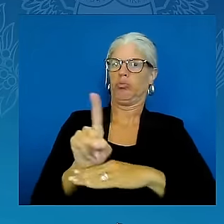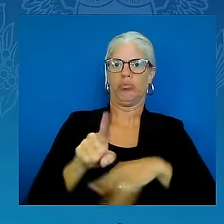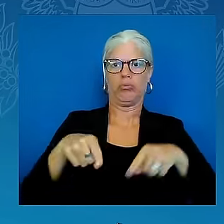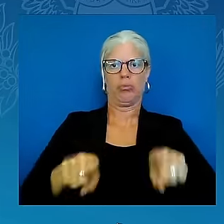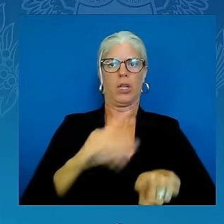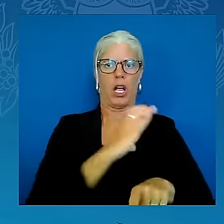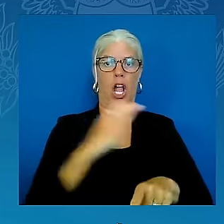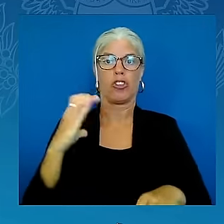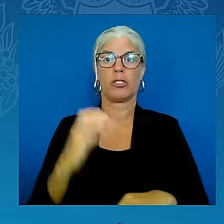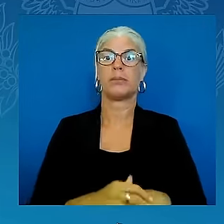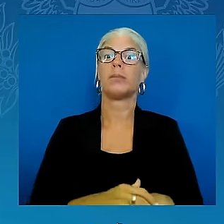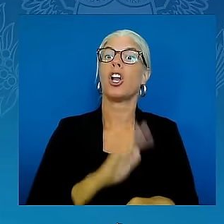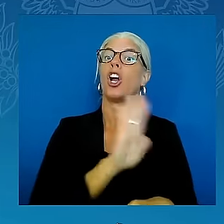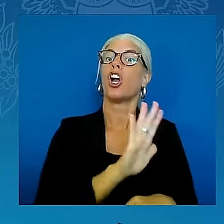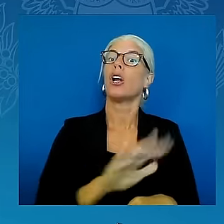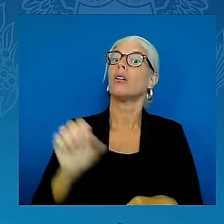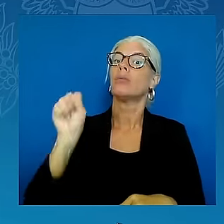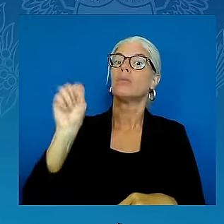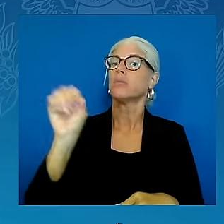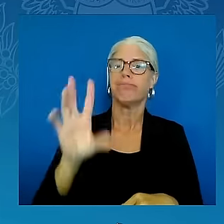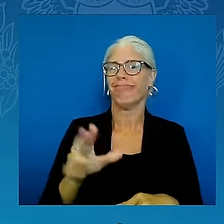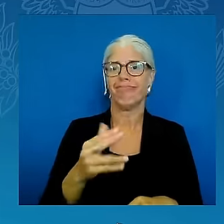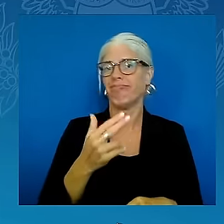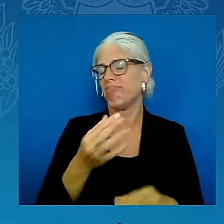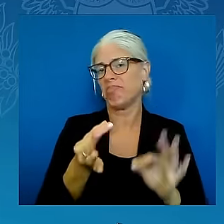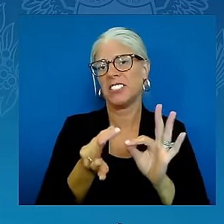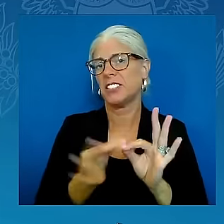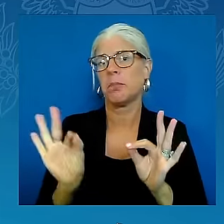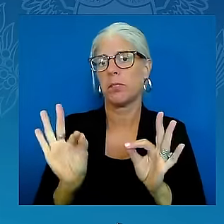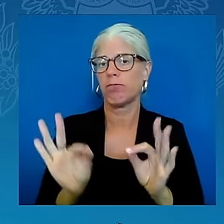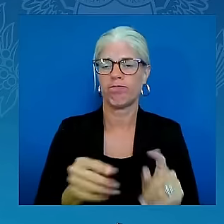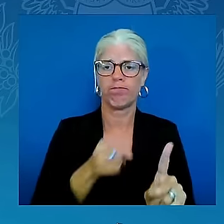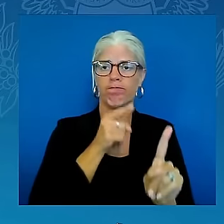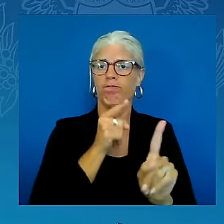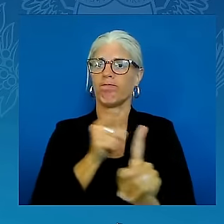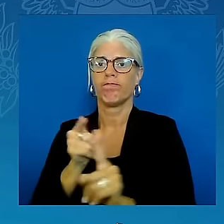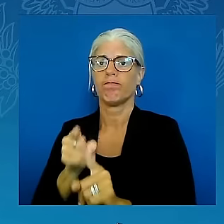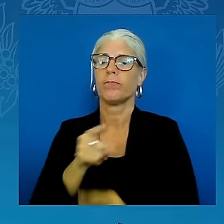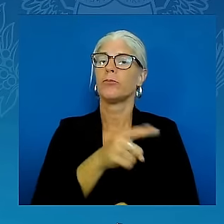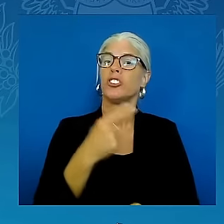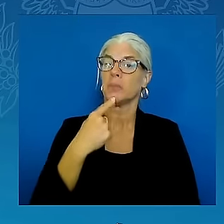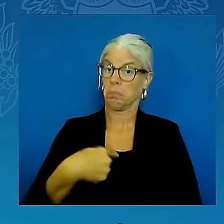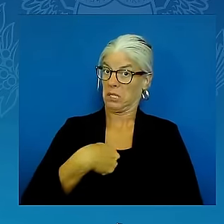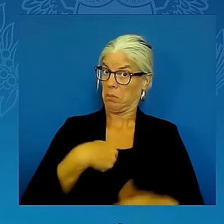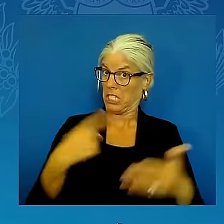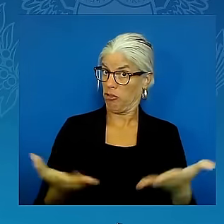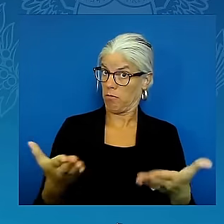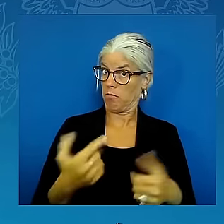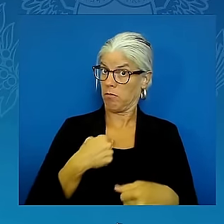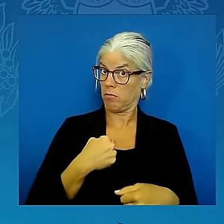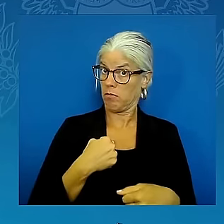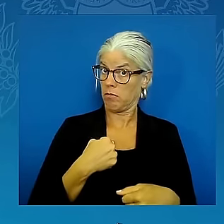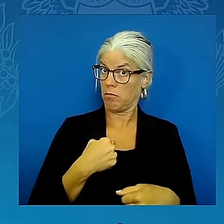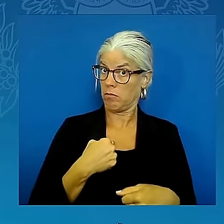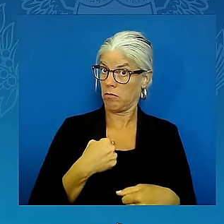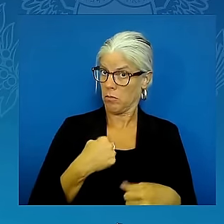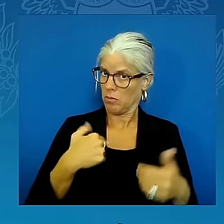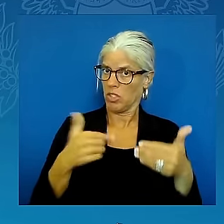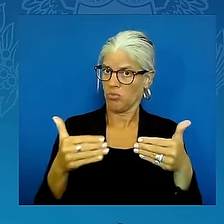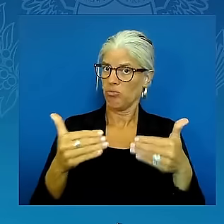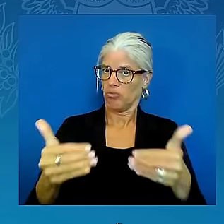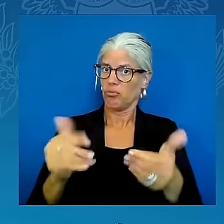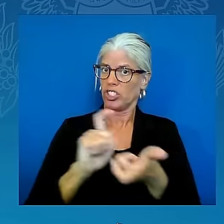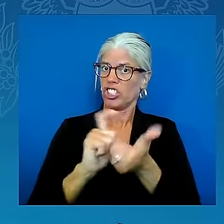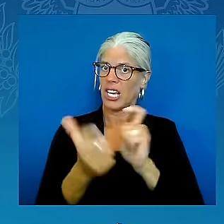Sheila Jackson Lee was a change maker. She worked with all her heart to lift up the people of her